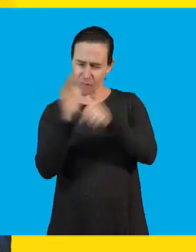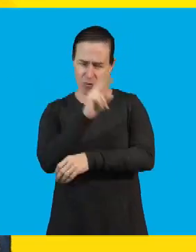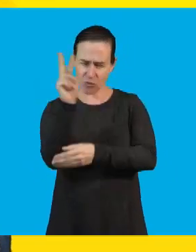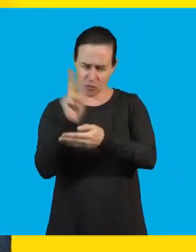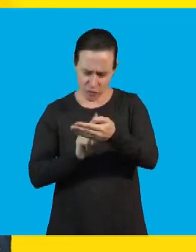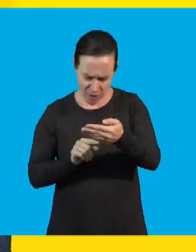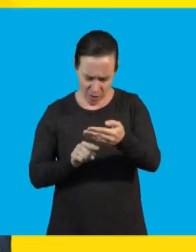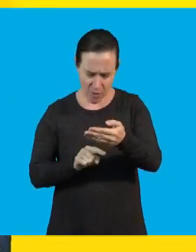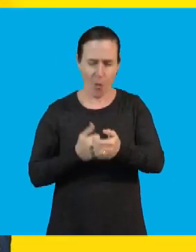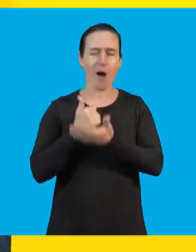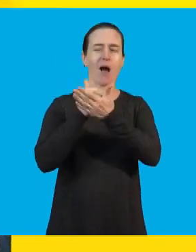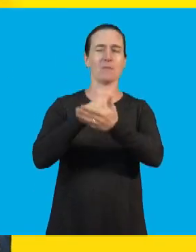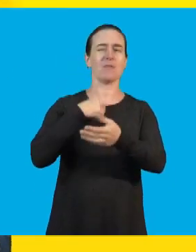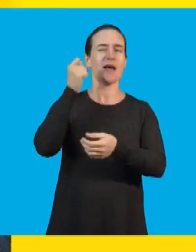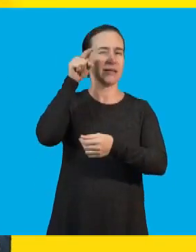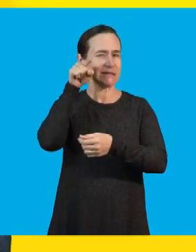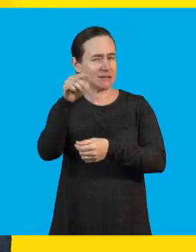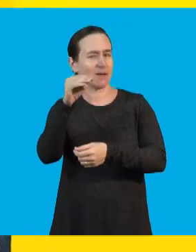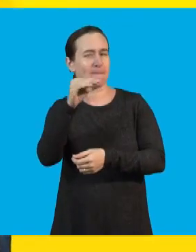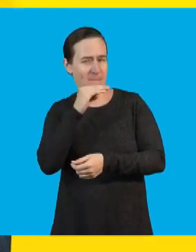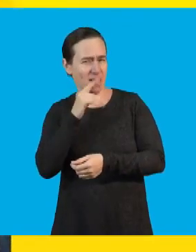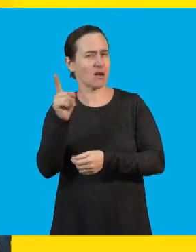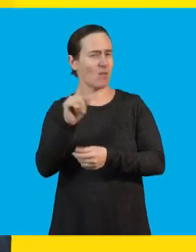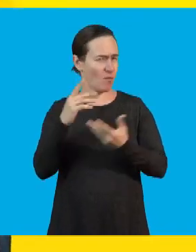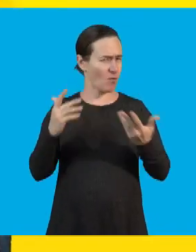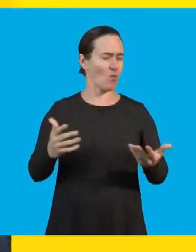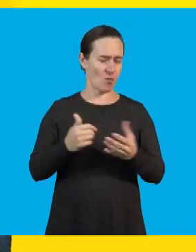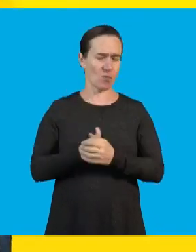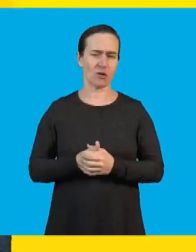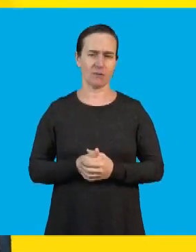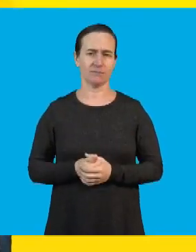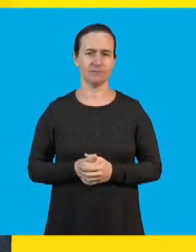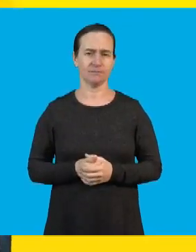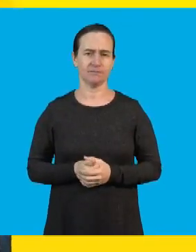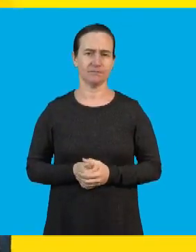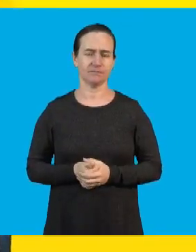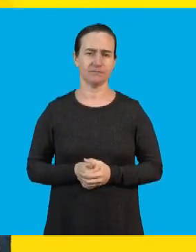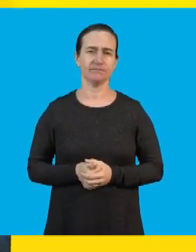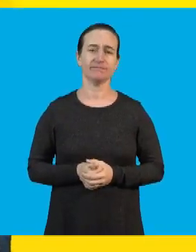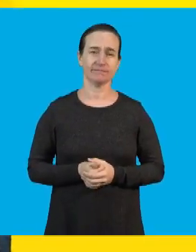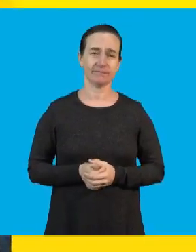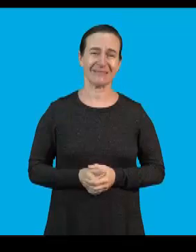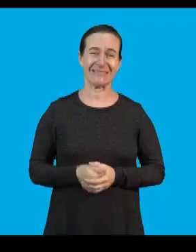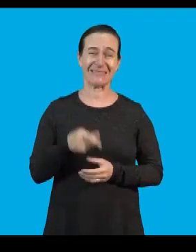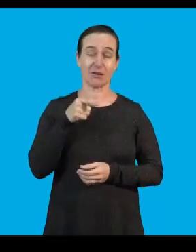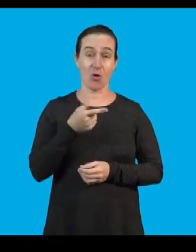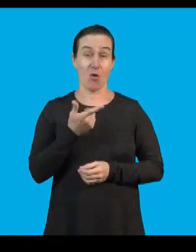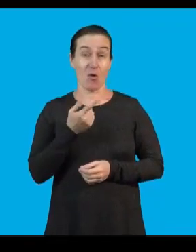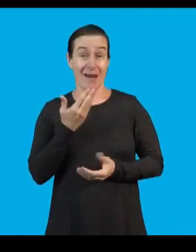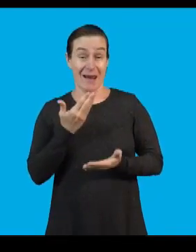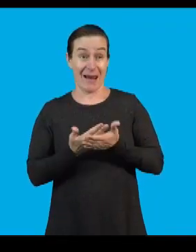So let's just read a little further. Maybe there's going to be information that would help you to understand that word. And it says,